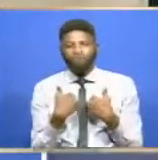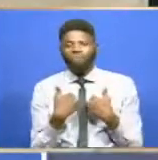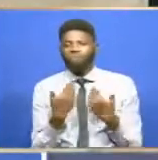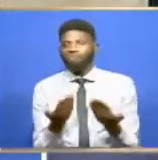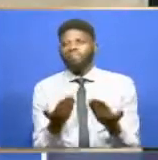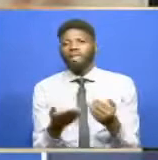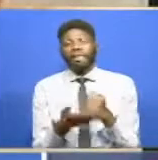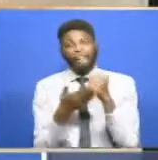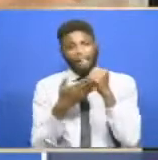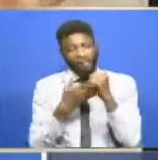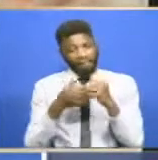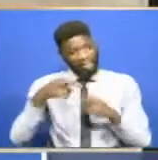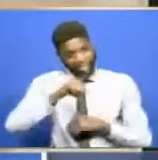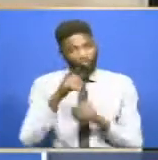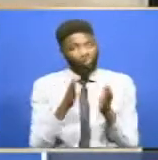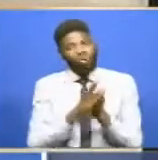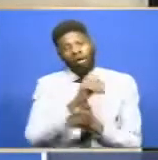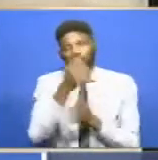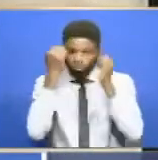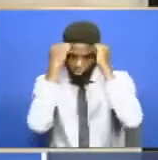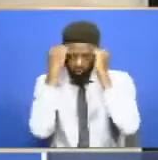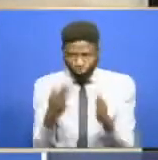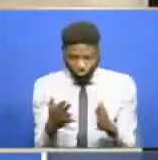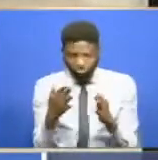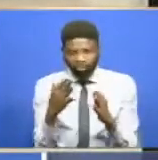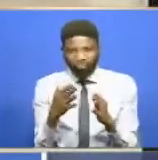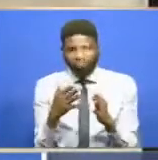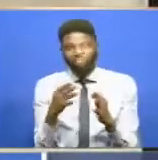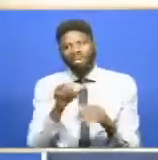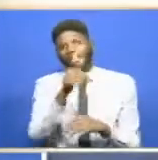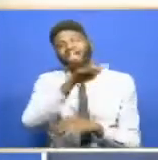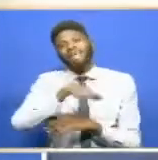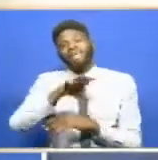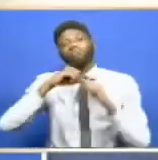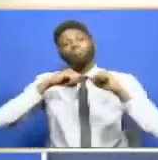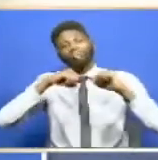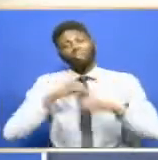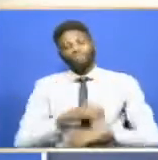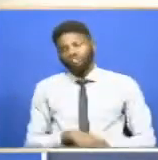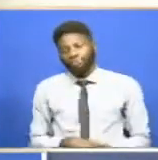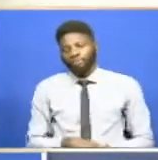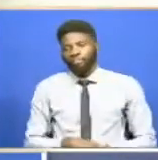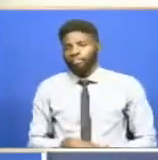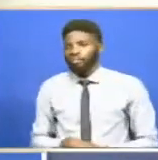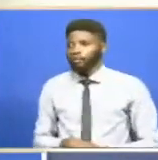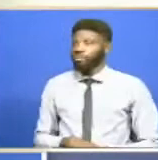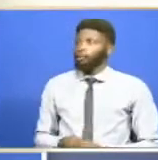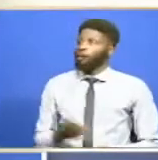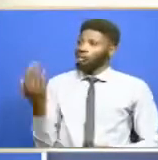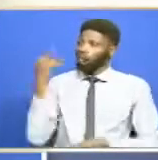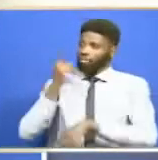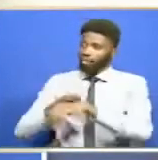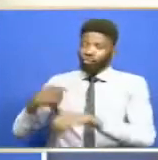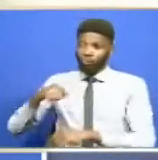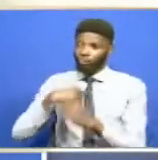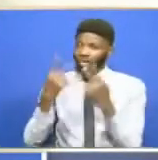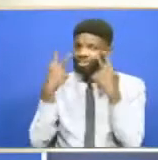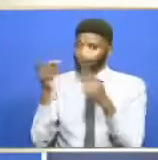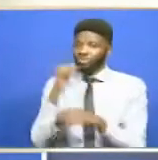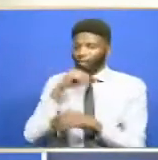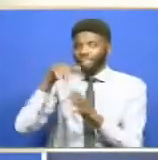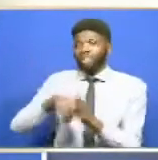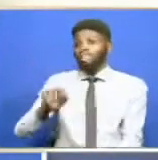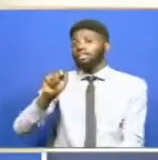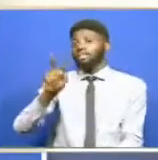the other students in the other parts of the country? Okay, like we saw last time on the television that they said the